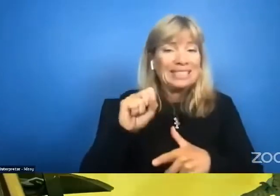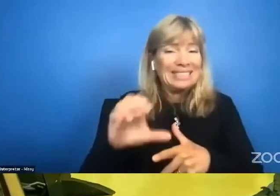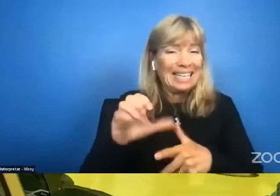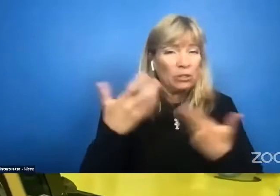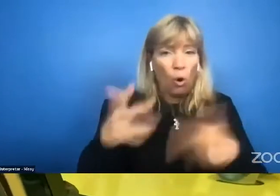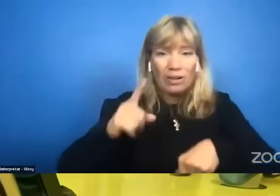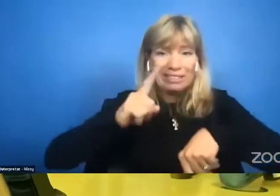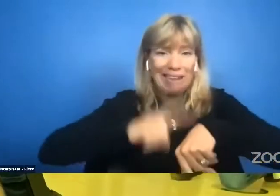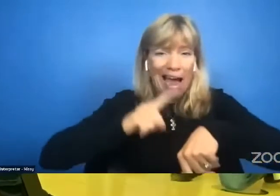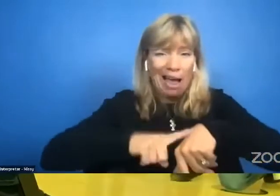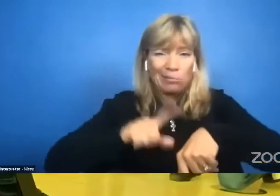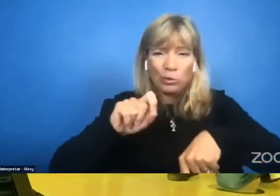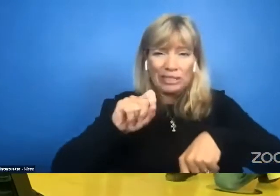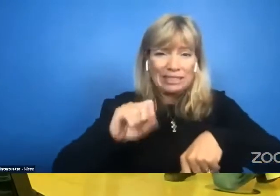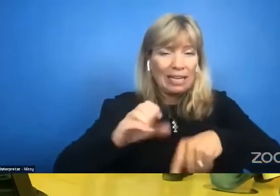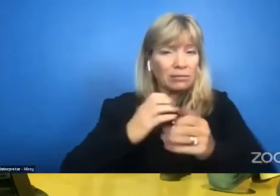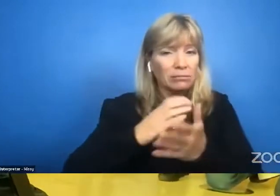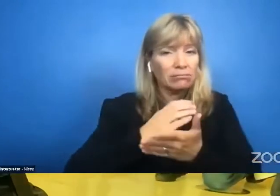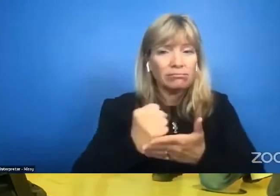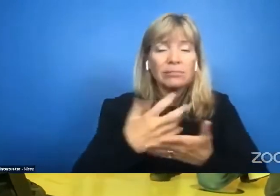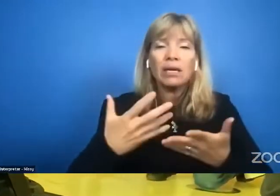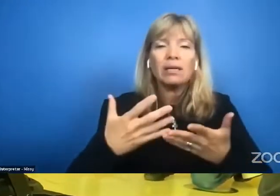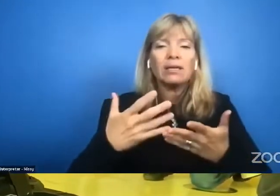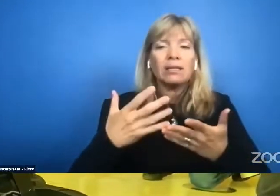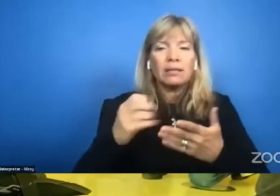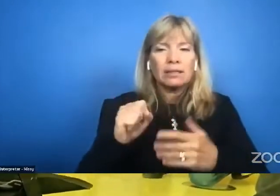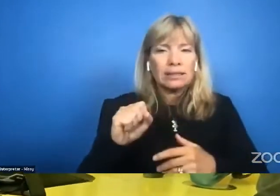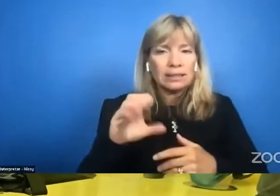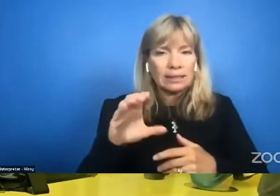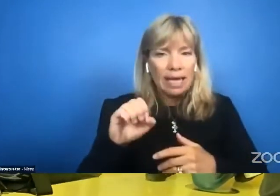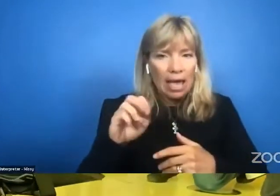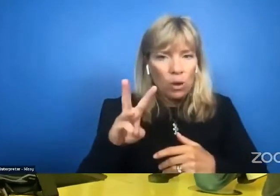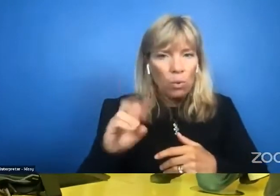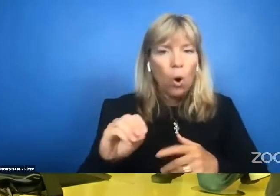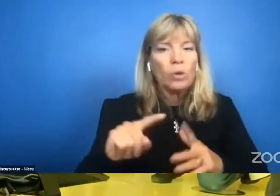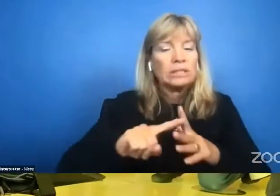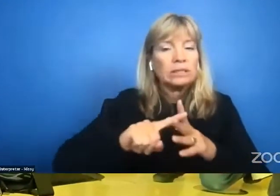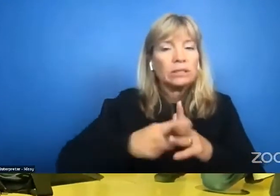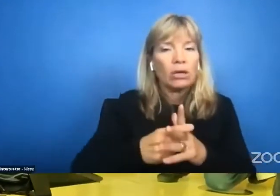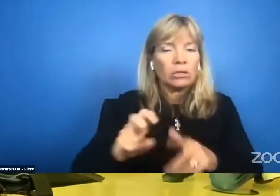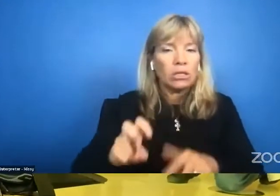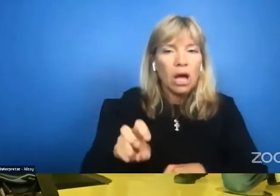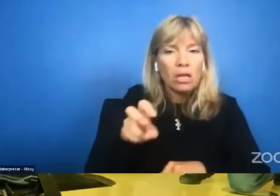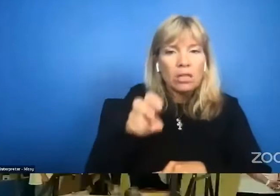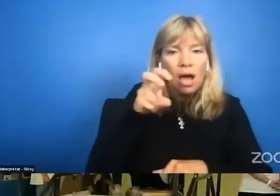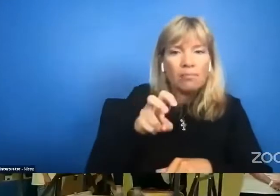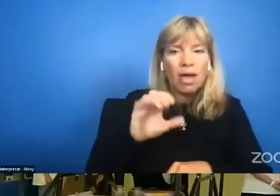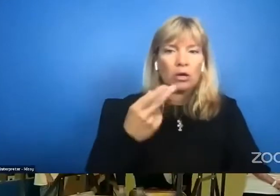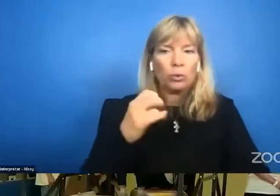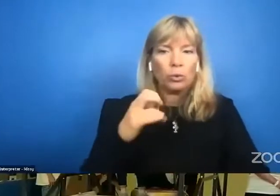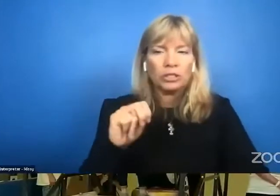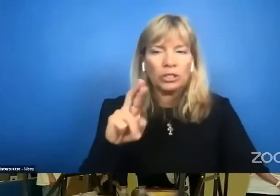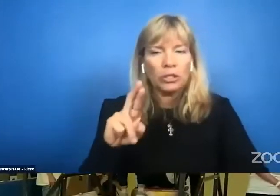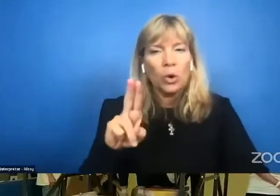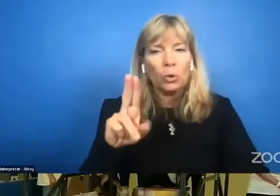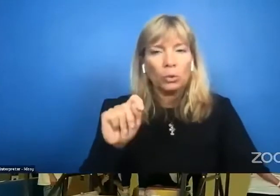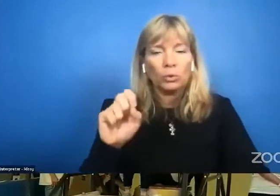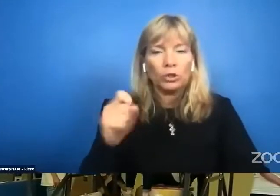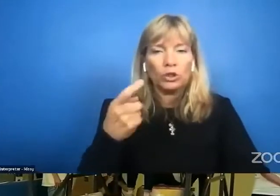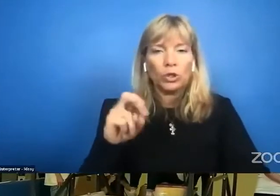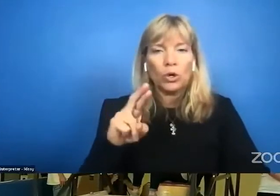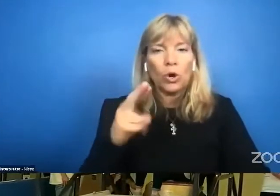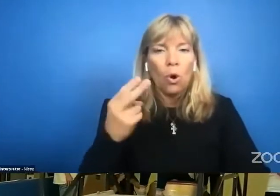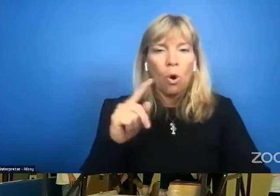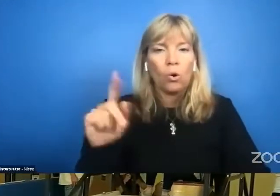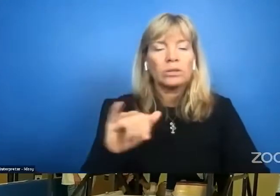Skevo begins the climb, and Christian Rusterholz, who works between the joystick and his mobile